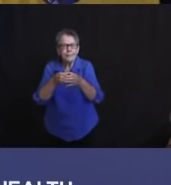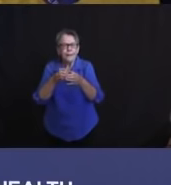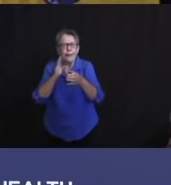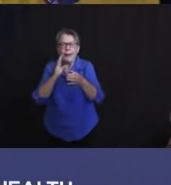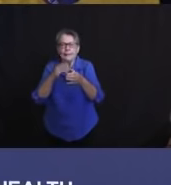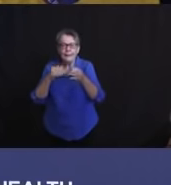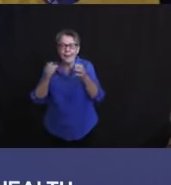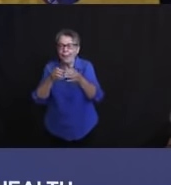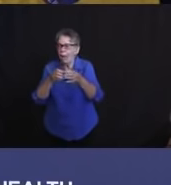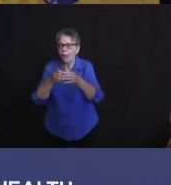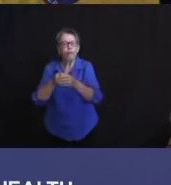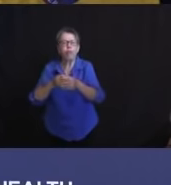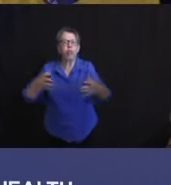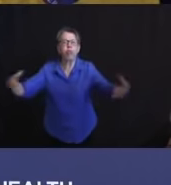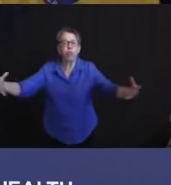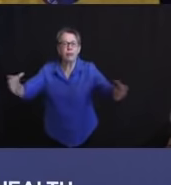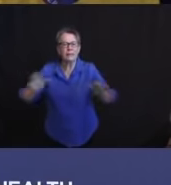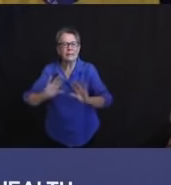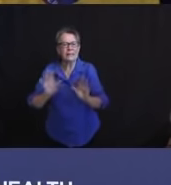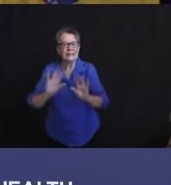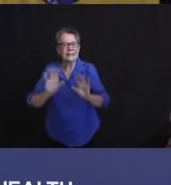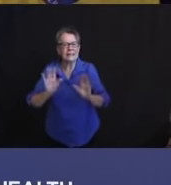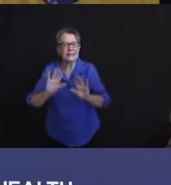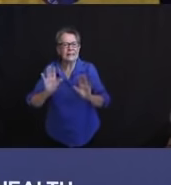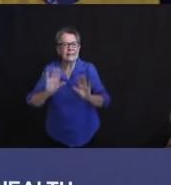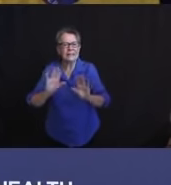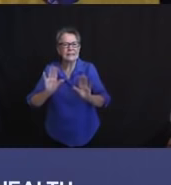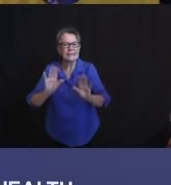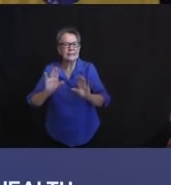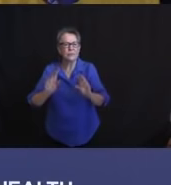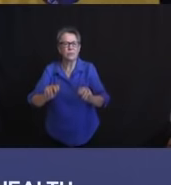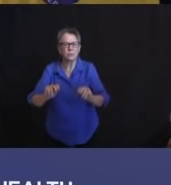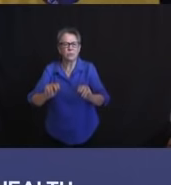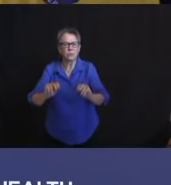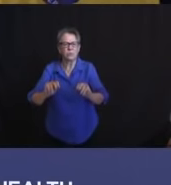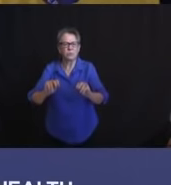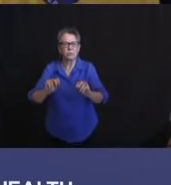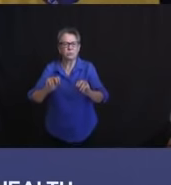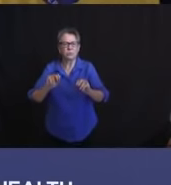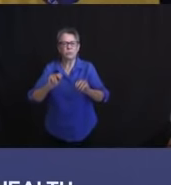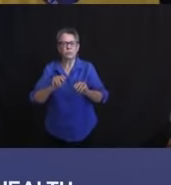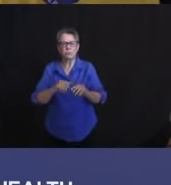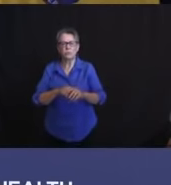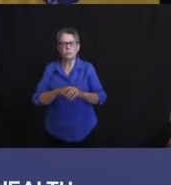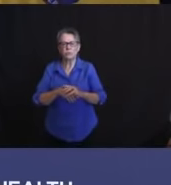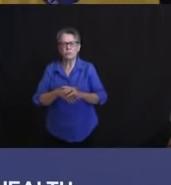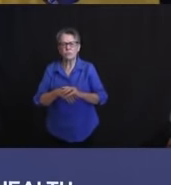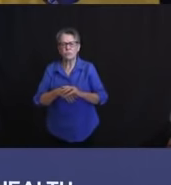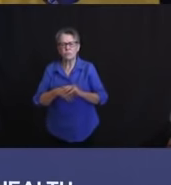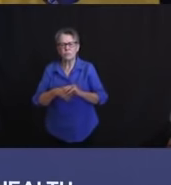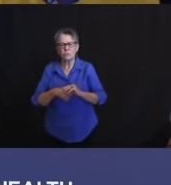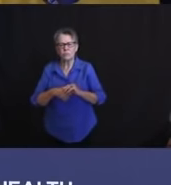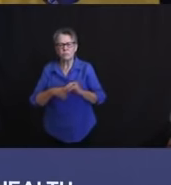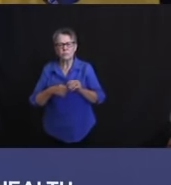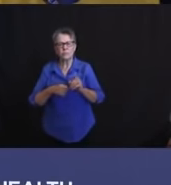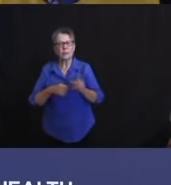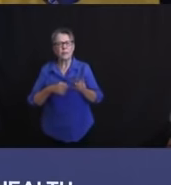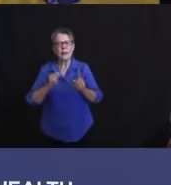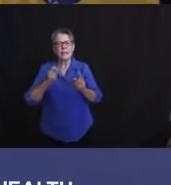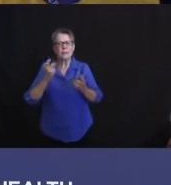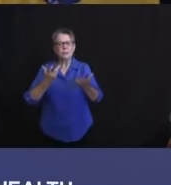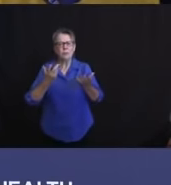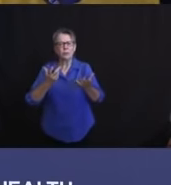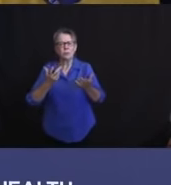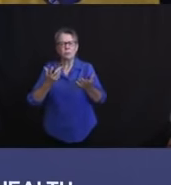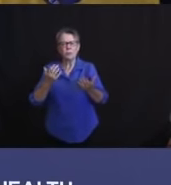through, is this a brand, is this somebody you've seen and gradually gotten reintroduced to, or is it a first time in a while?